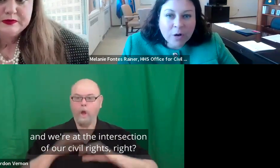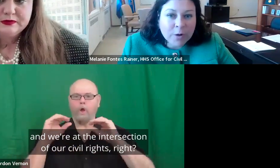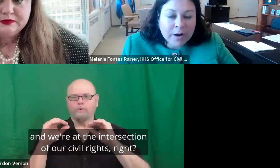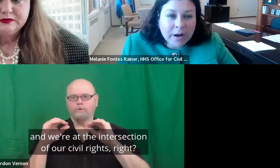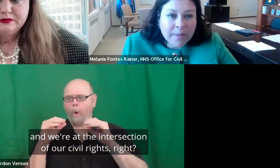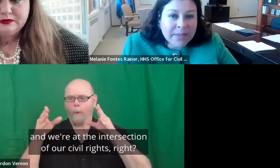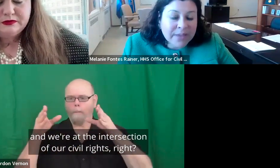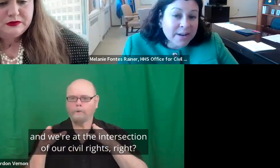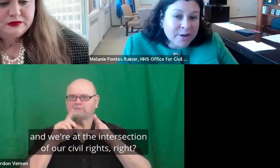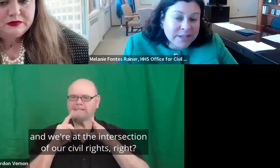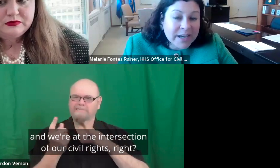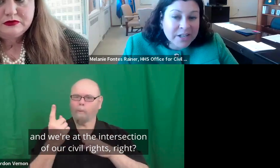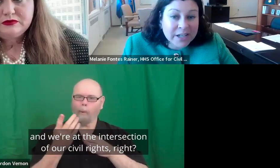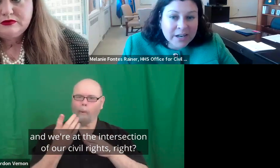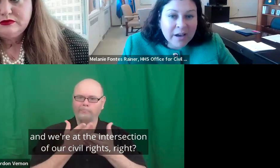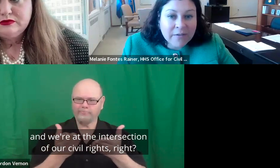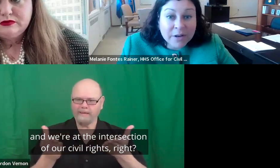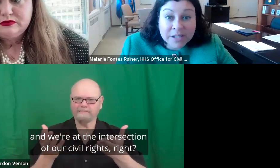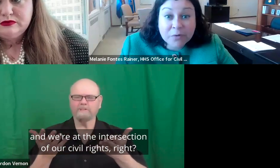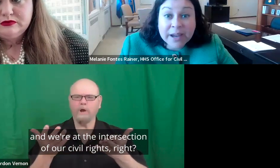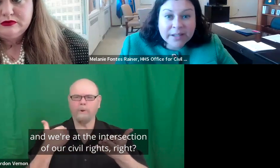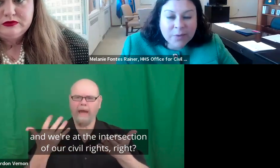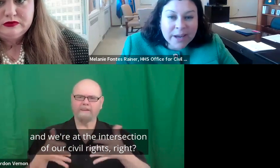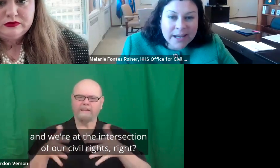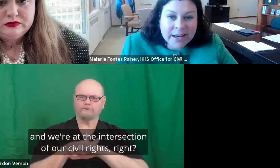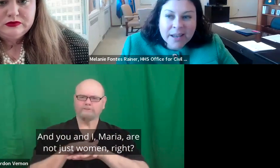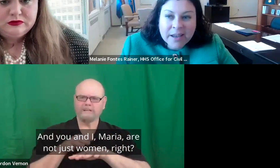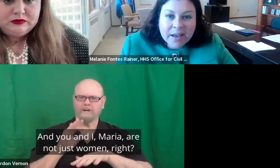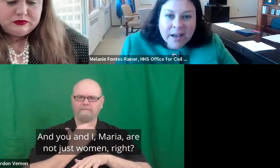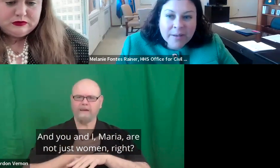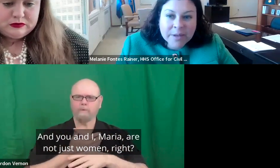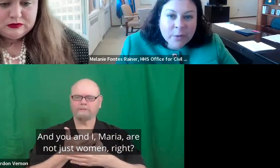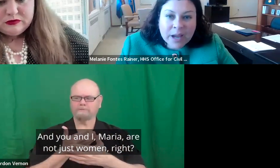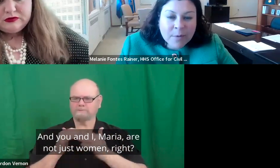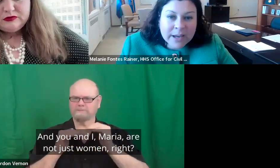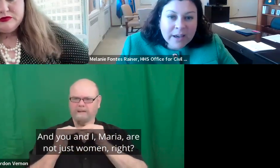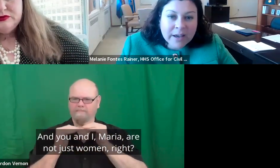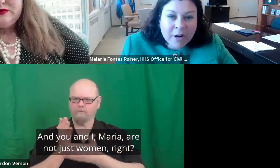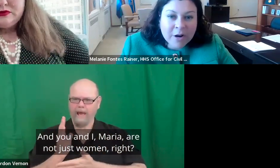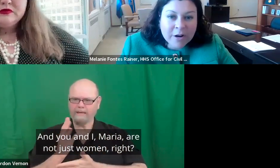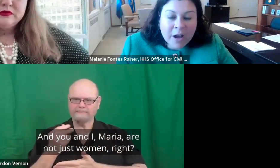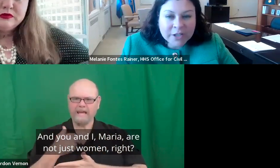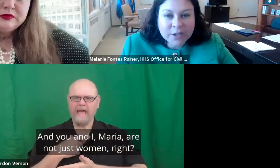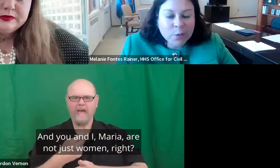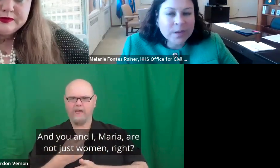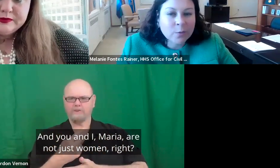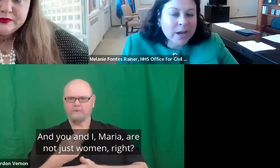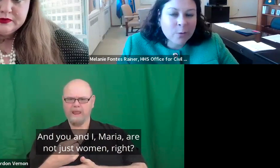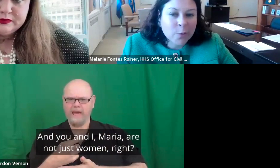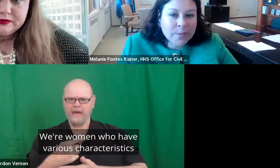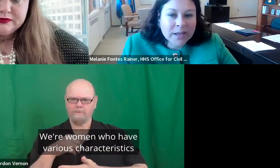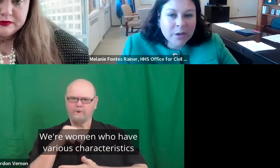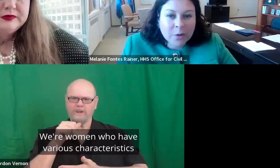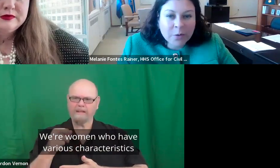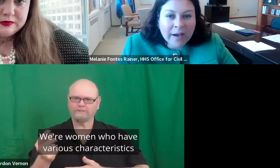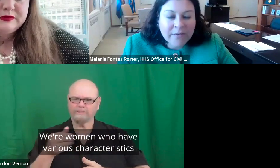and we're at the intersection of our civil rights, right? And you and I, Maria, are not just women, right?